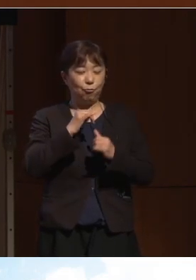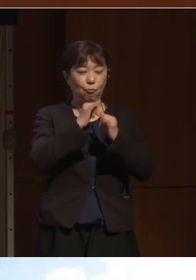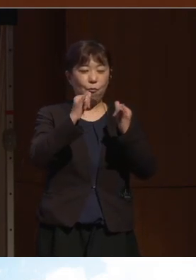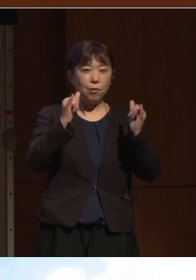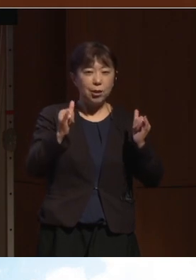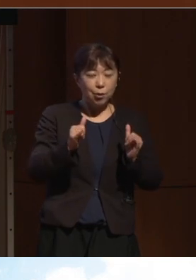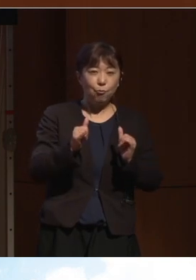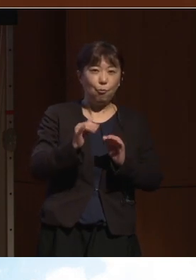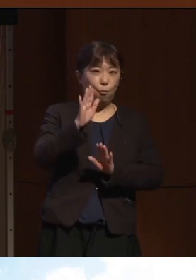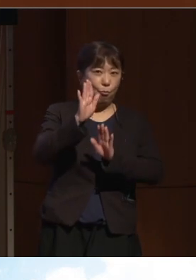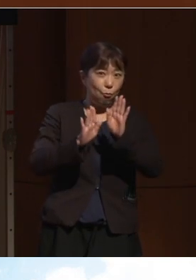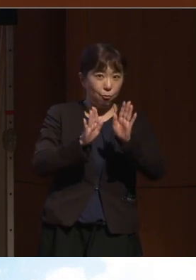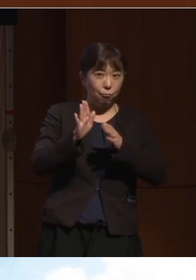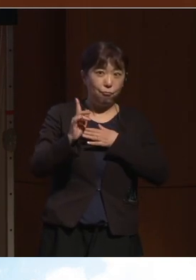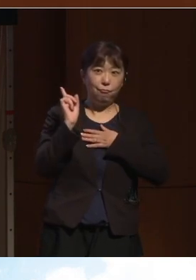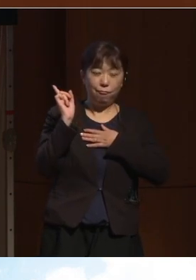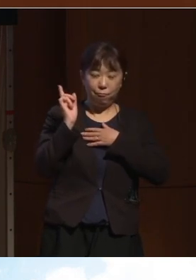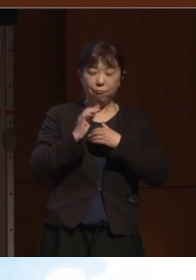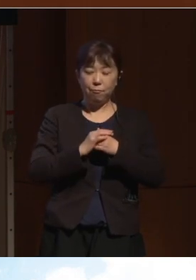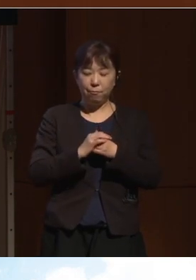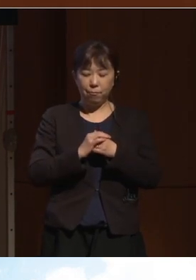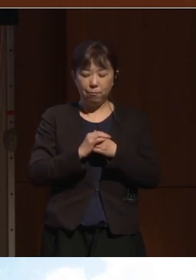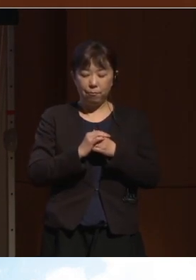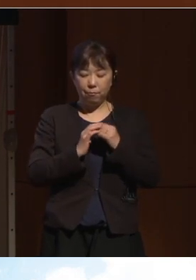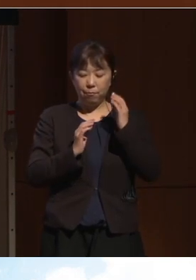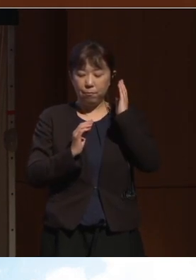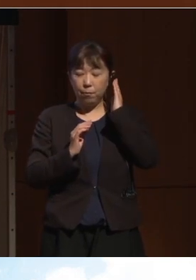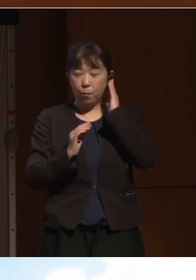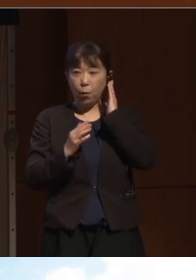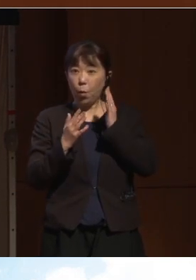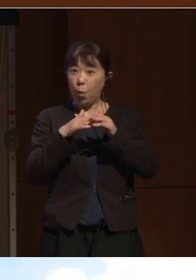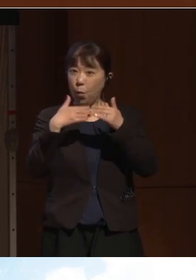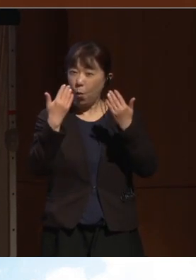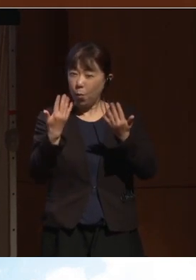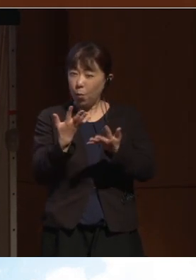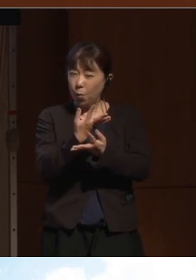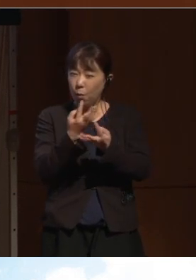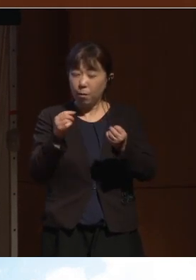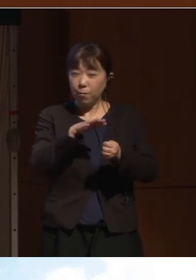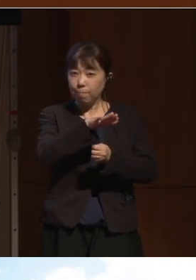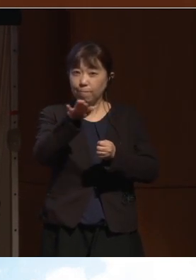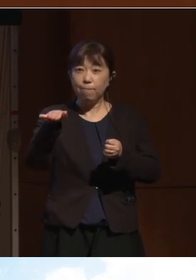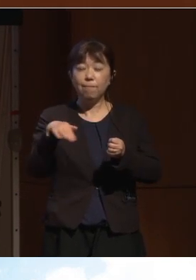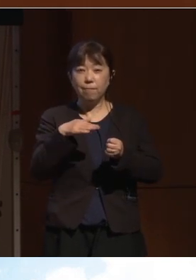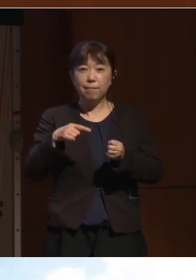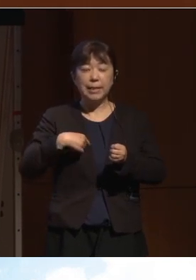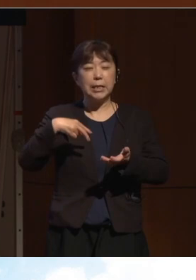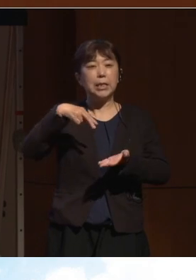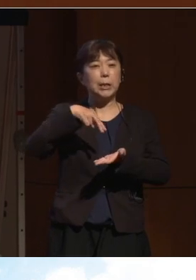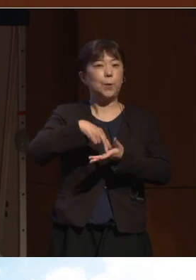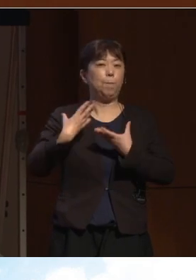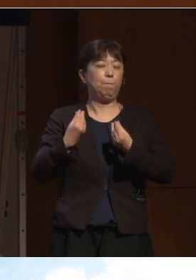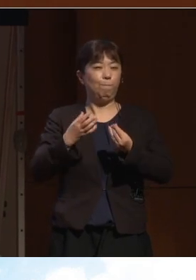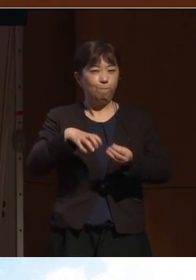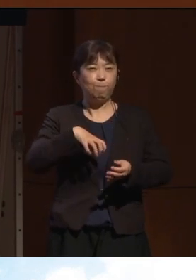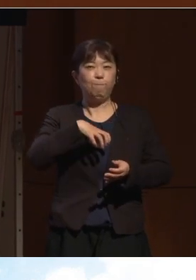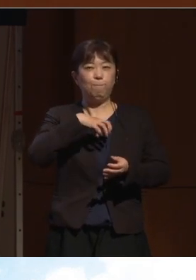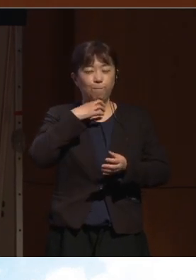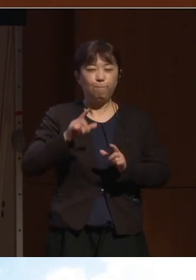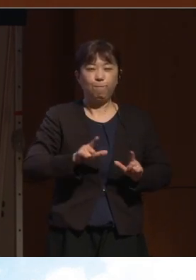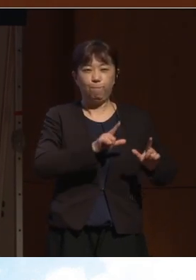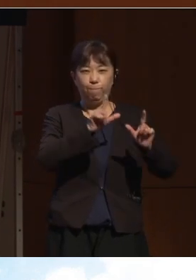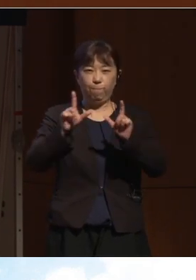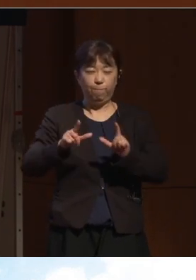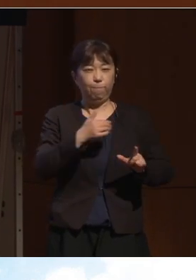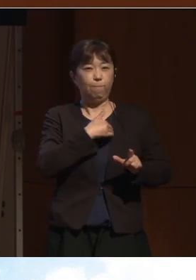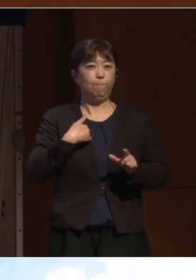many people will go through older age sufficient to have independence and a high quality of life. Most people do not have Alzheimer's, they do